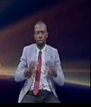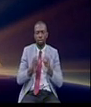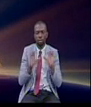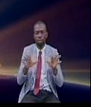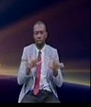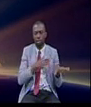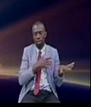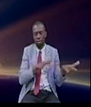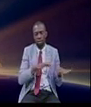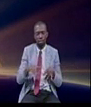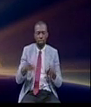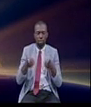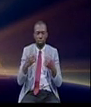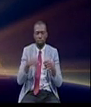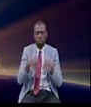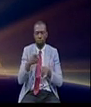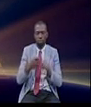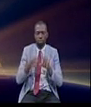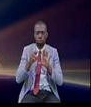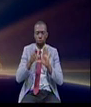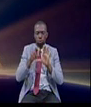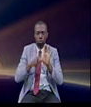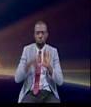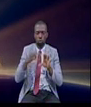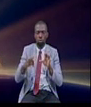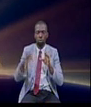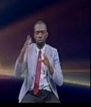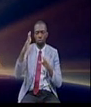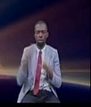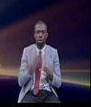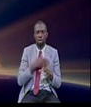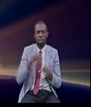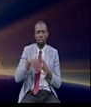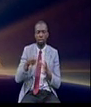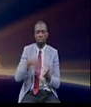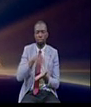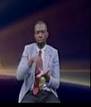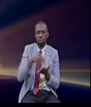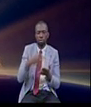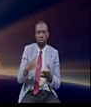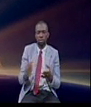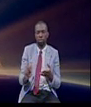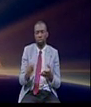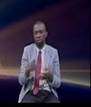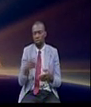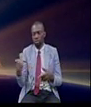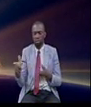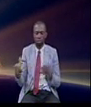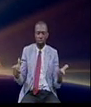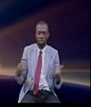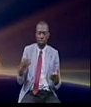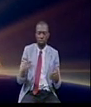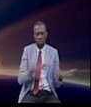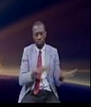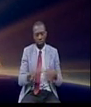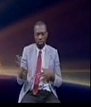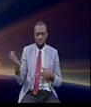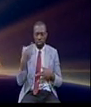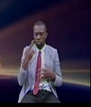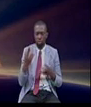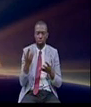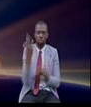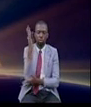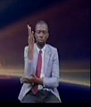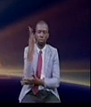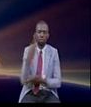throne of God and of the Lamb. In the midst of the street of it, and on either side of the river, was there the tree of life, which bare